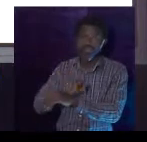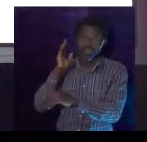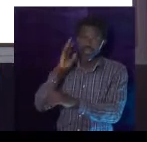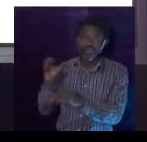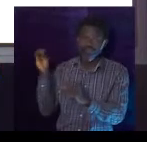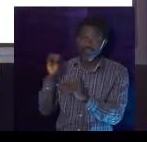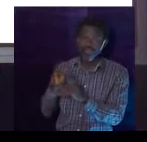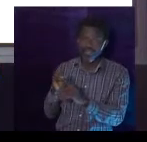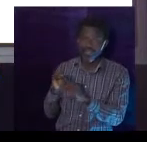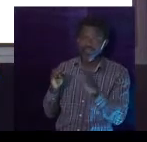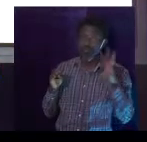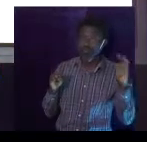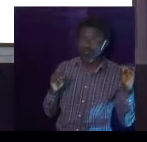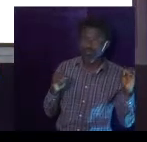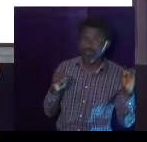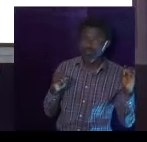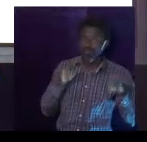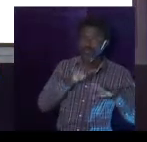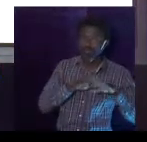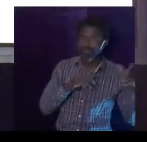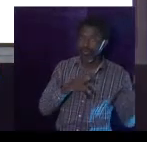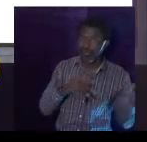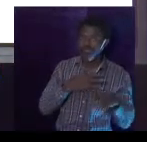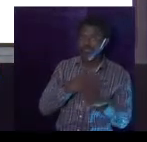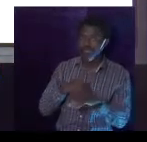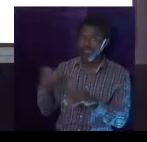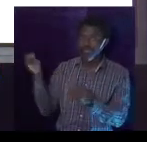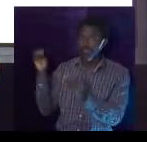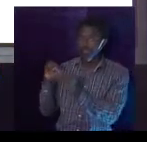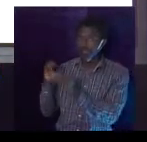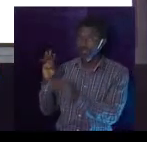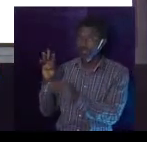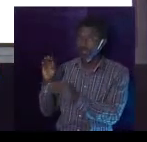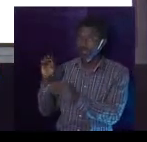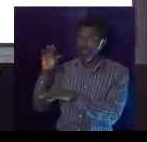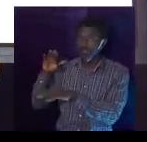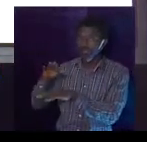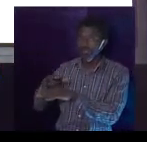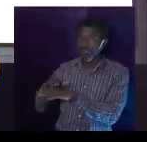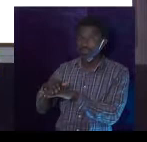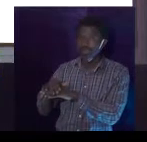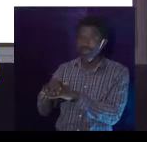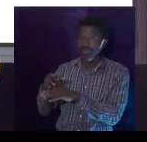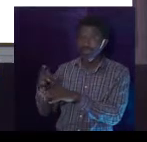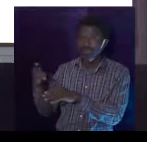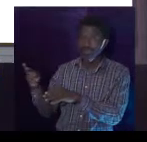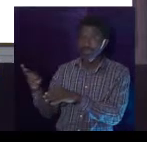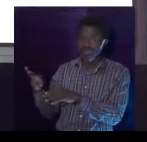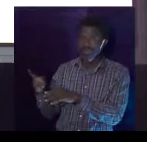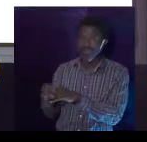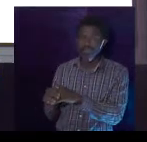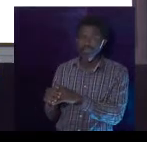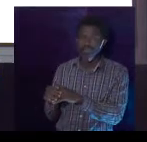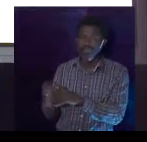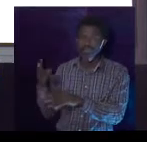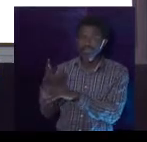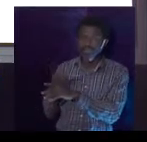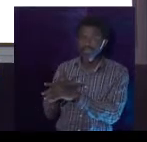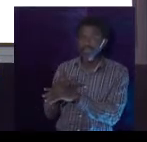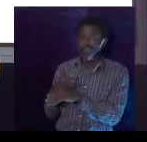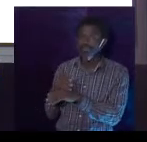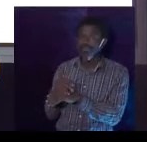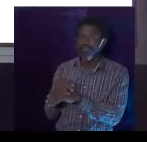be easy for me to get my 40 on the left side. And because I'm multiplying the left by 40, I have to multiply the right by